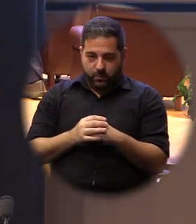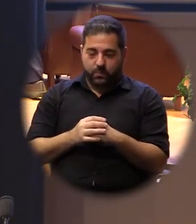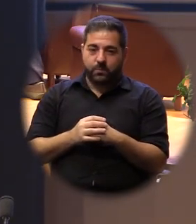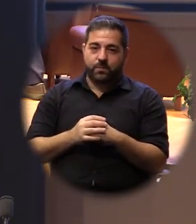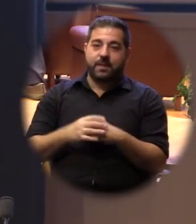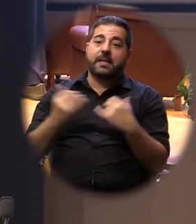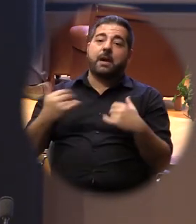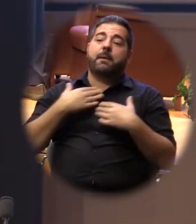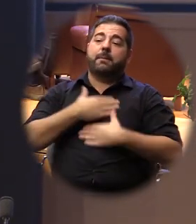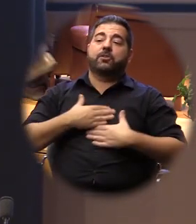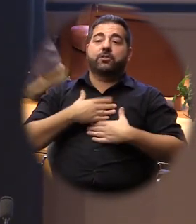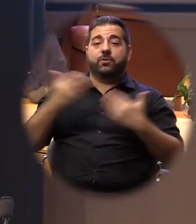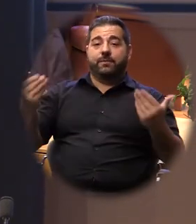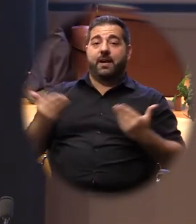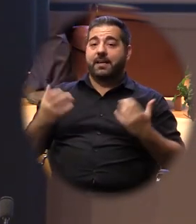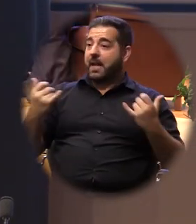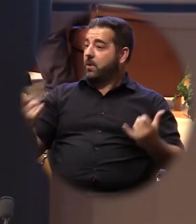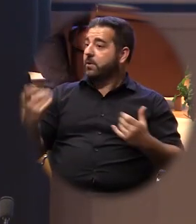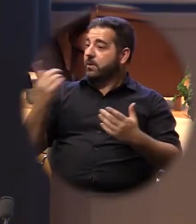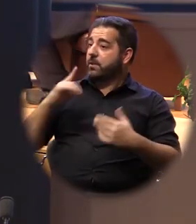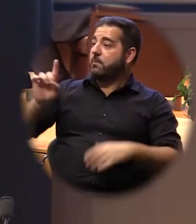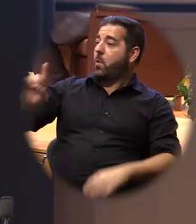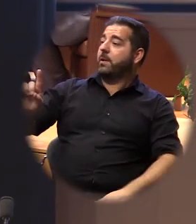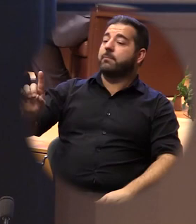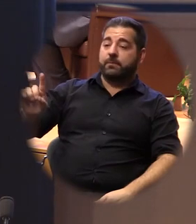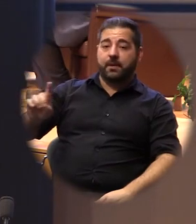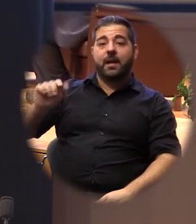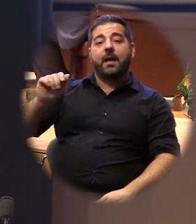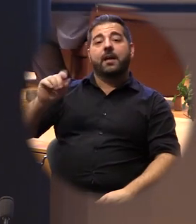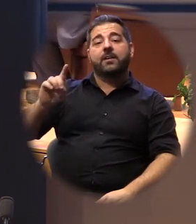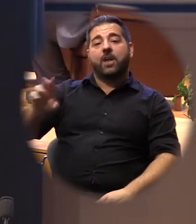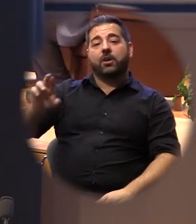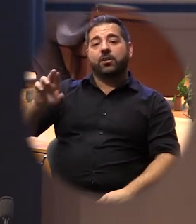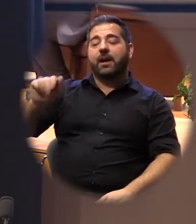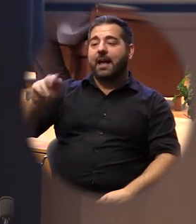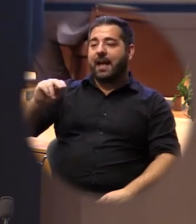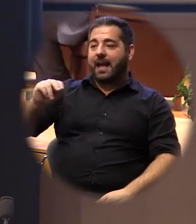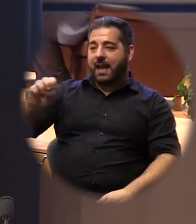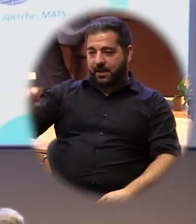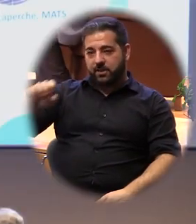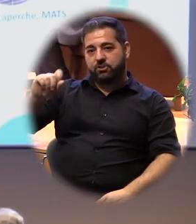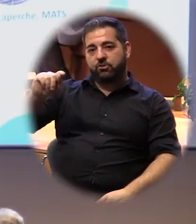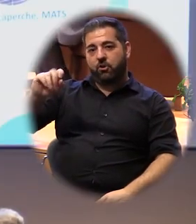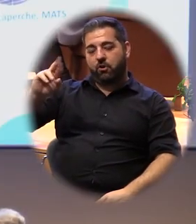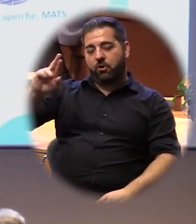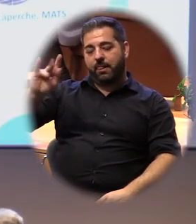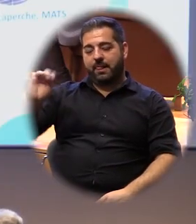It is now my pleasure to invite to the podium Dr. Ann Fausto-Sterling.